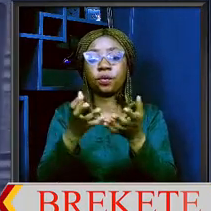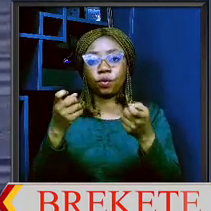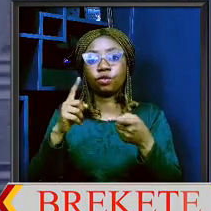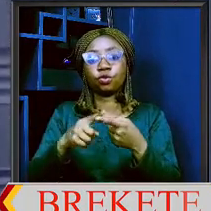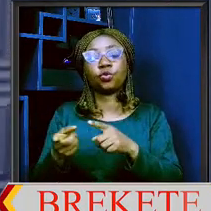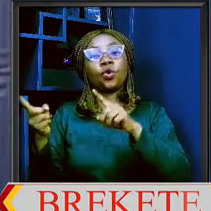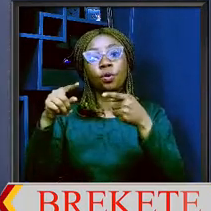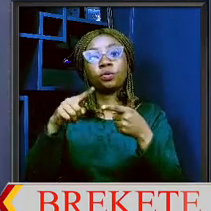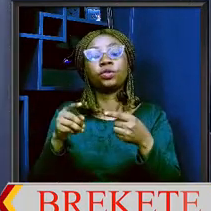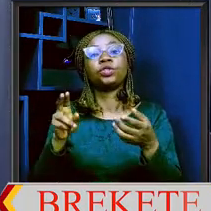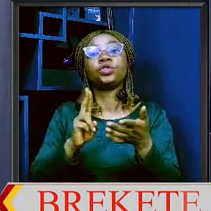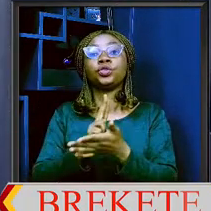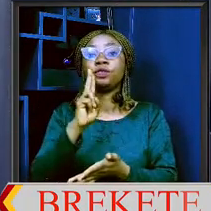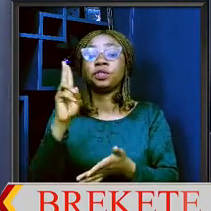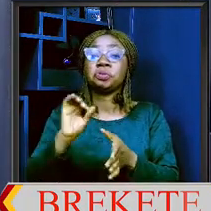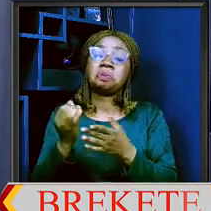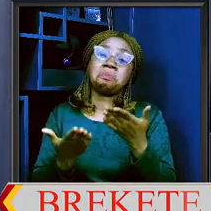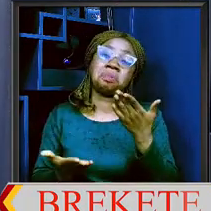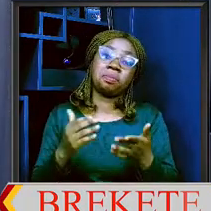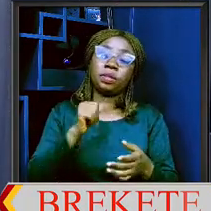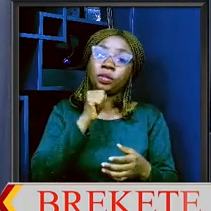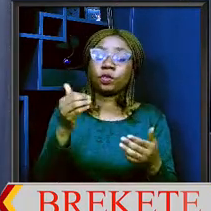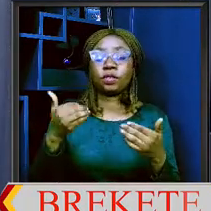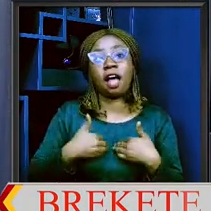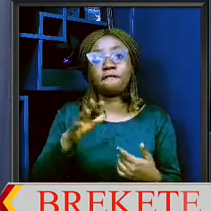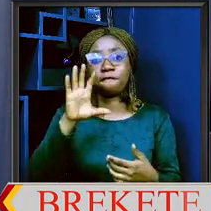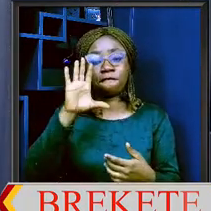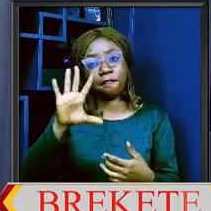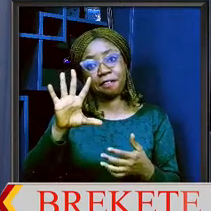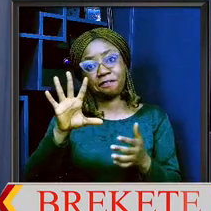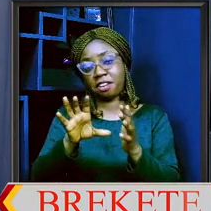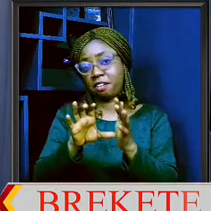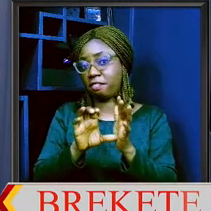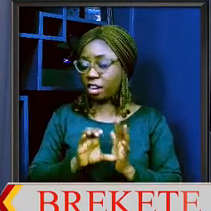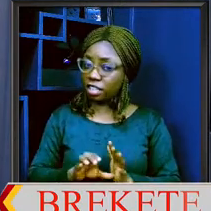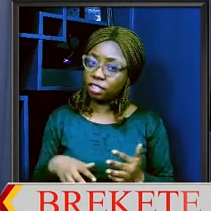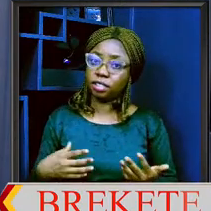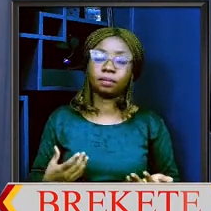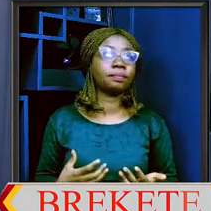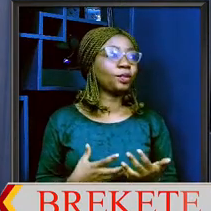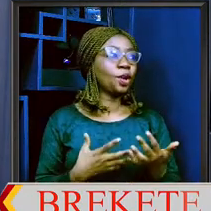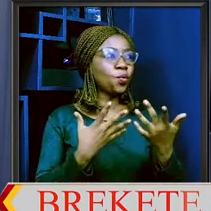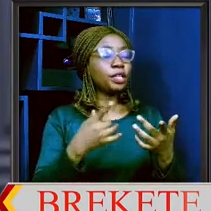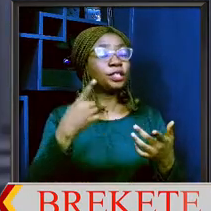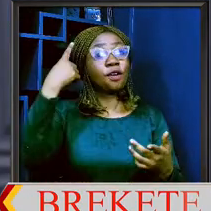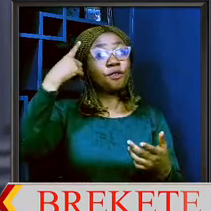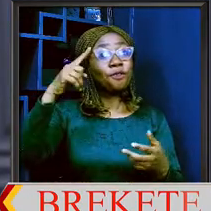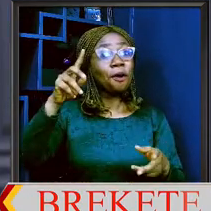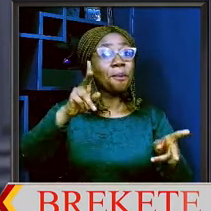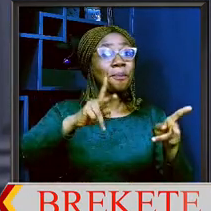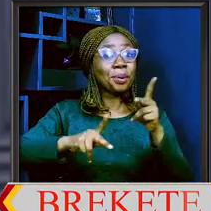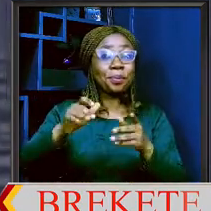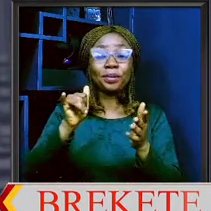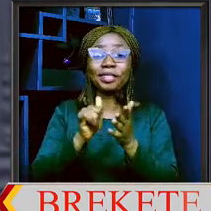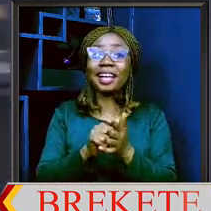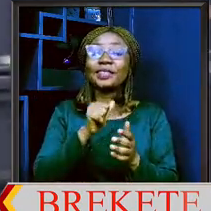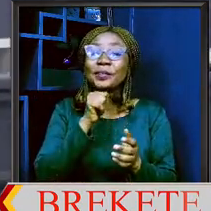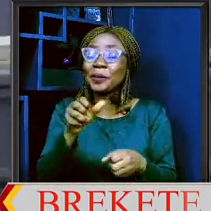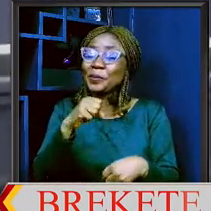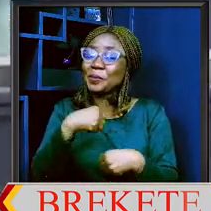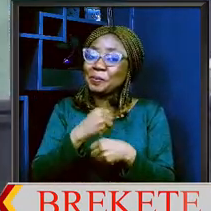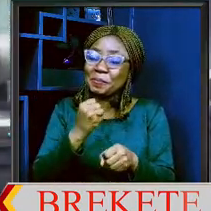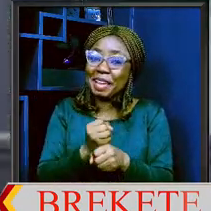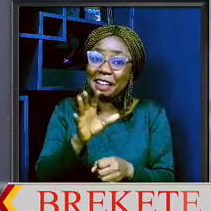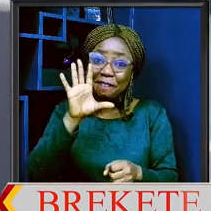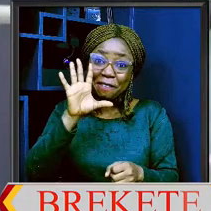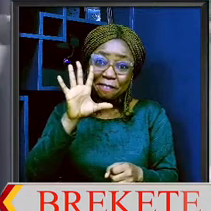or those who are unable to make five credit wa sir wait sir for those of us we not make five